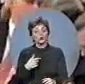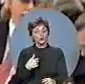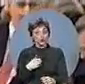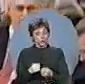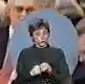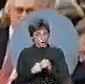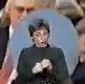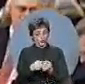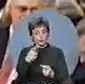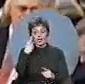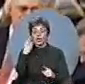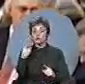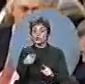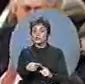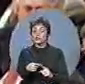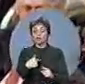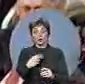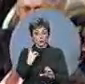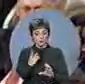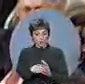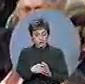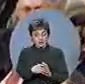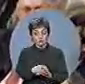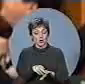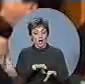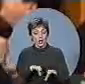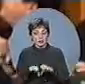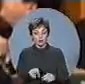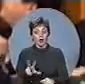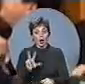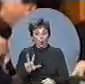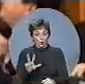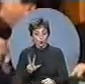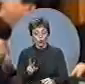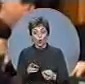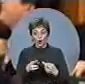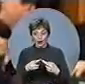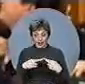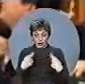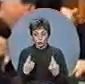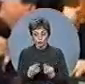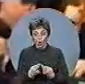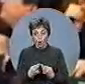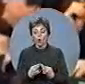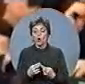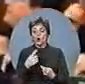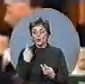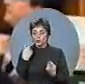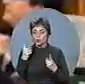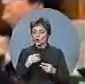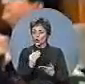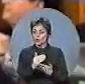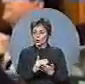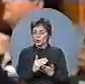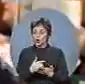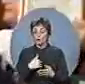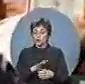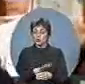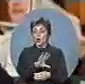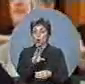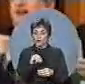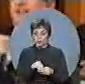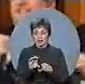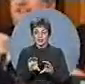actively participated in the three meetings of the parties to the protocol, as well as a number of technical task forces. We continue to work with that group to address the